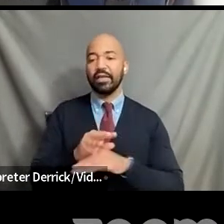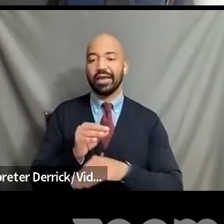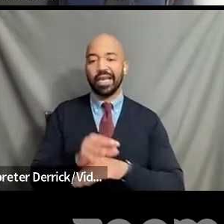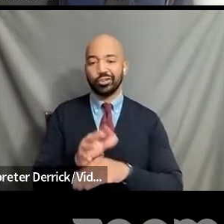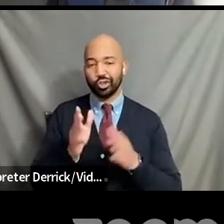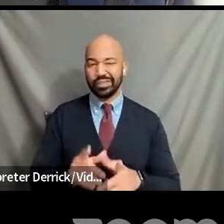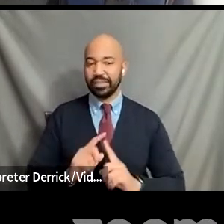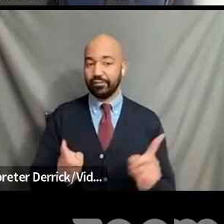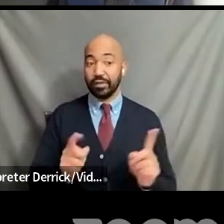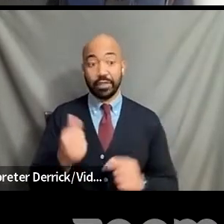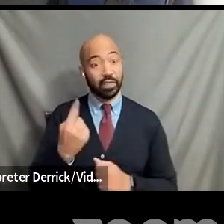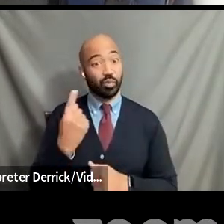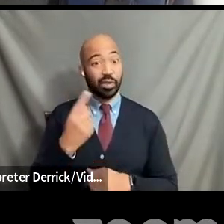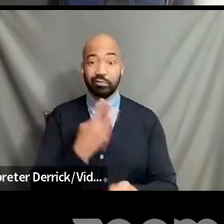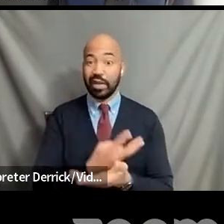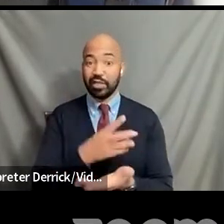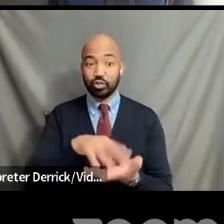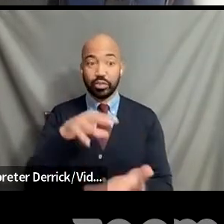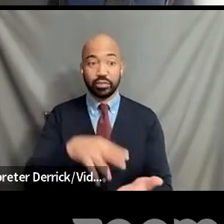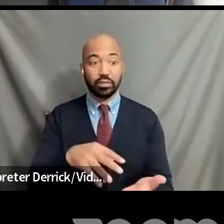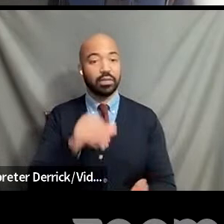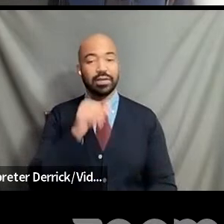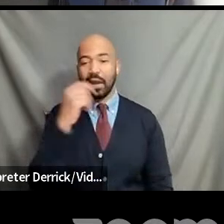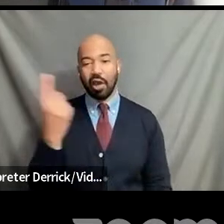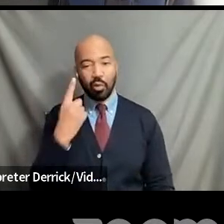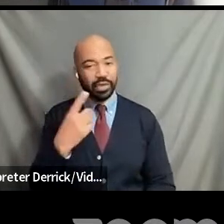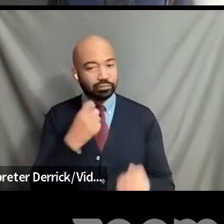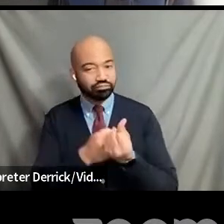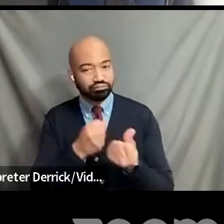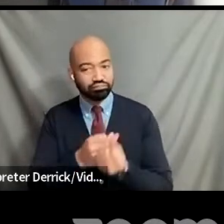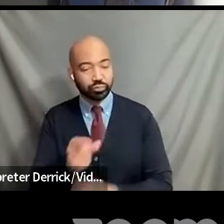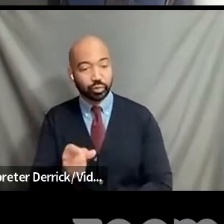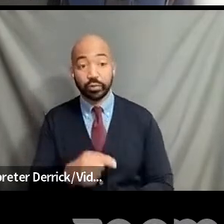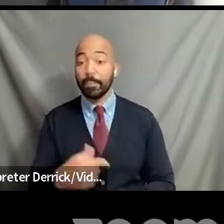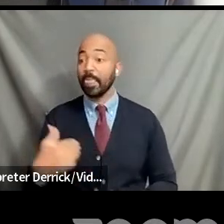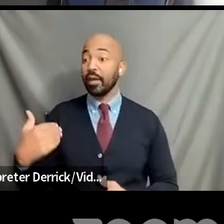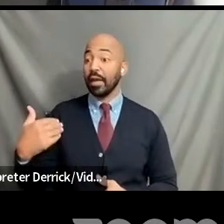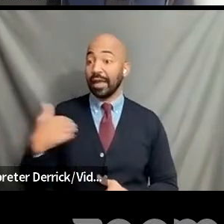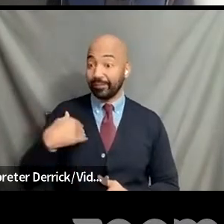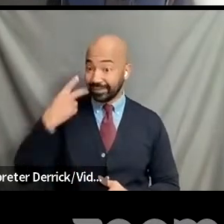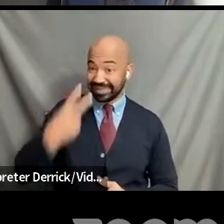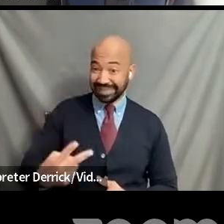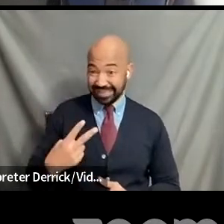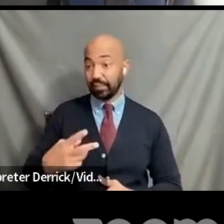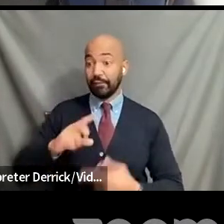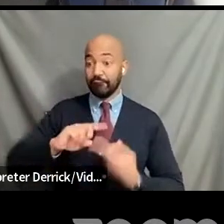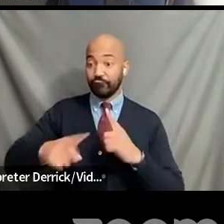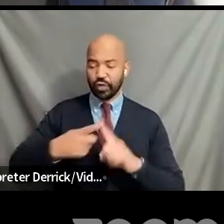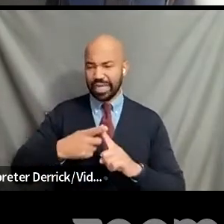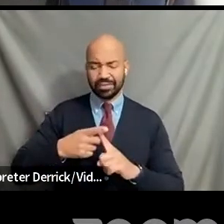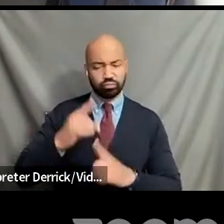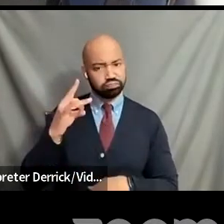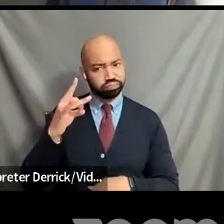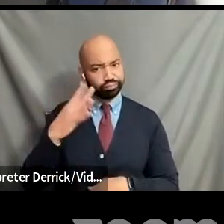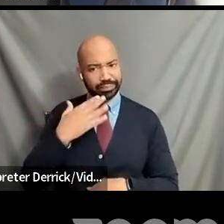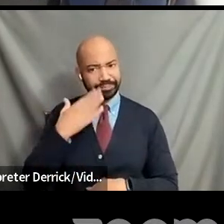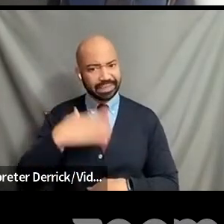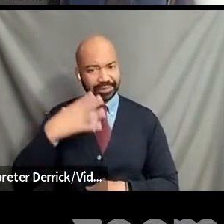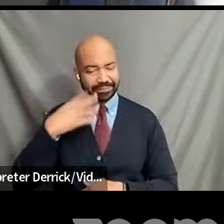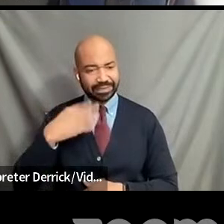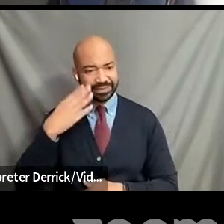student can tell you that might not always be the case. I've seen my friends get crashed and burned by their advisors on multiple